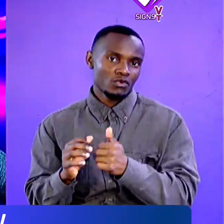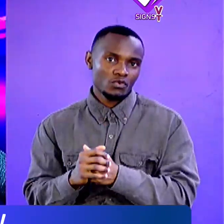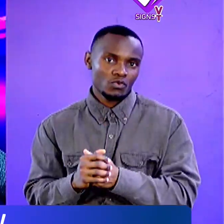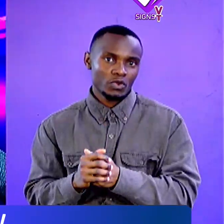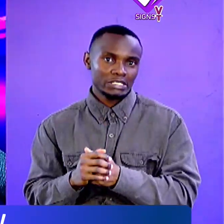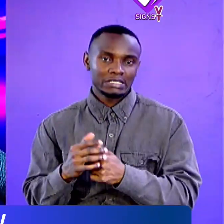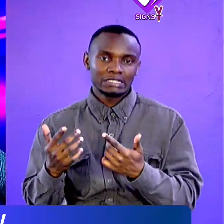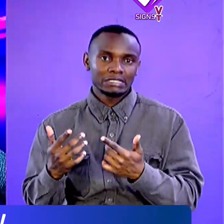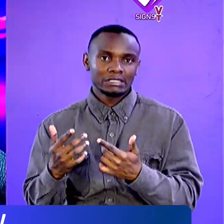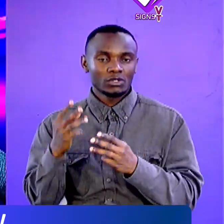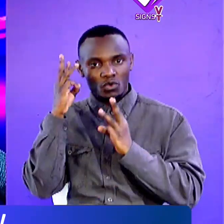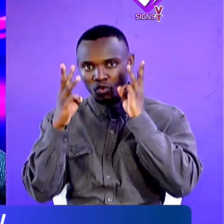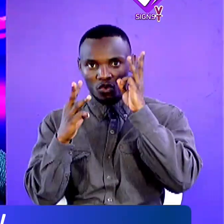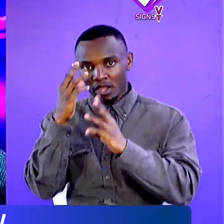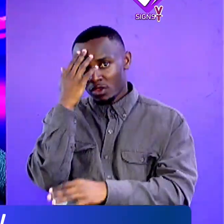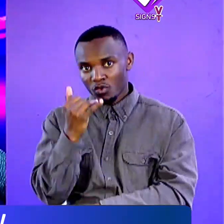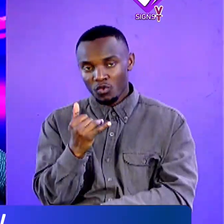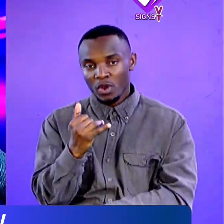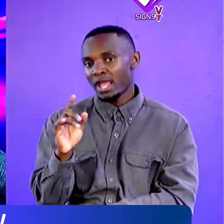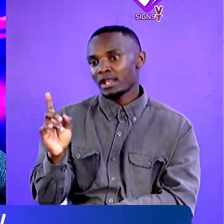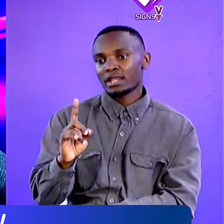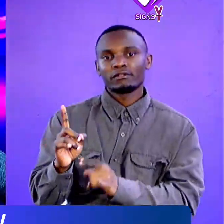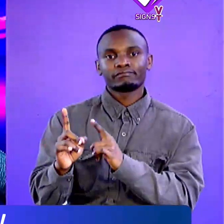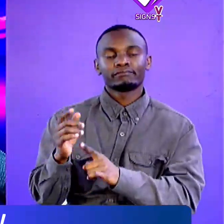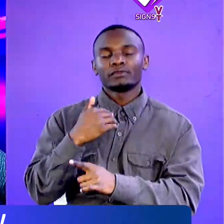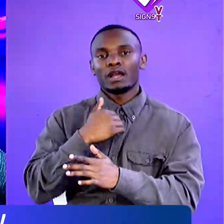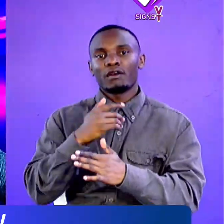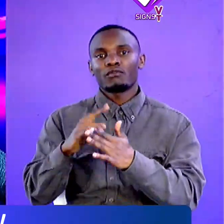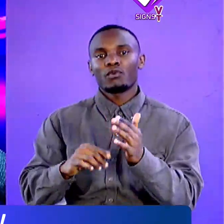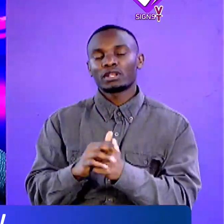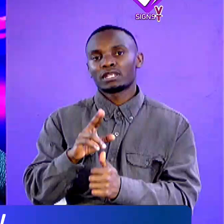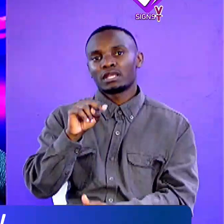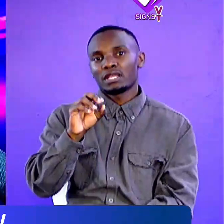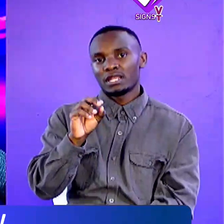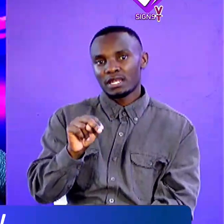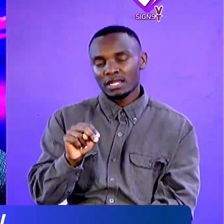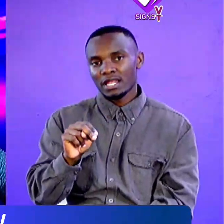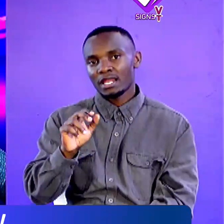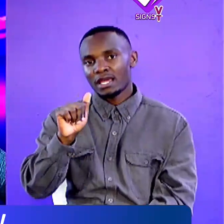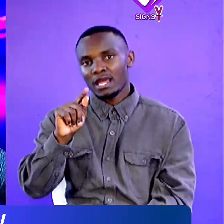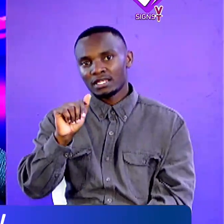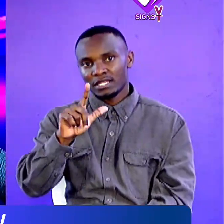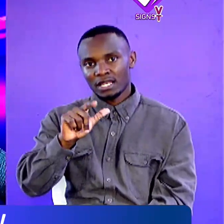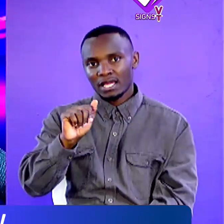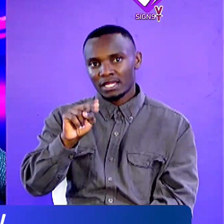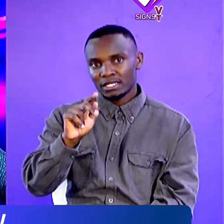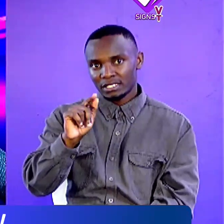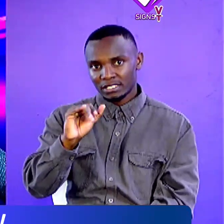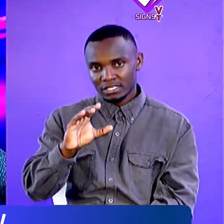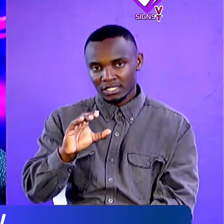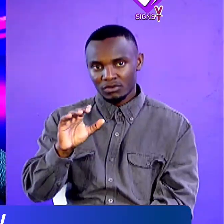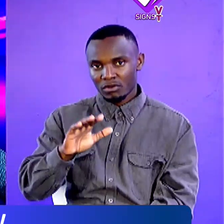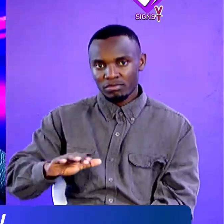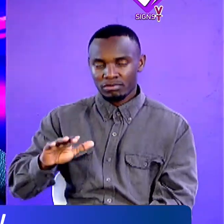as a major non-North Atlantic Treaty Organization ally last year. Now, already, U.S. Senator